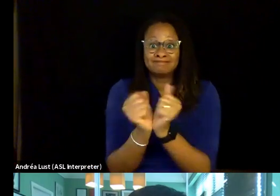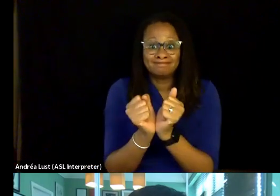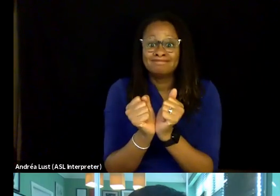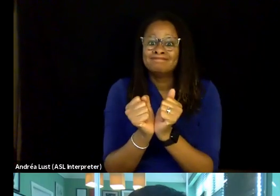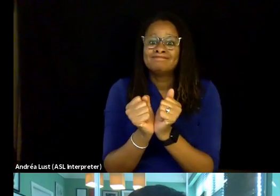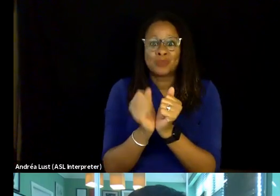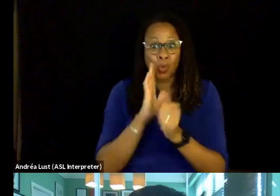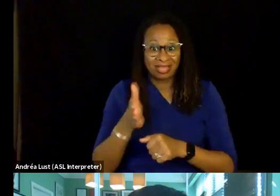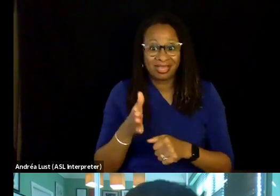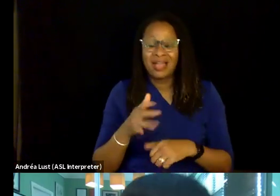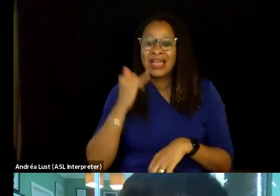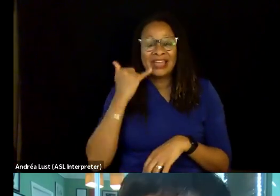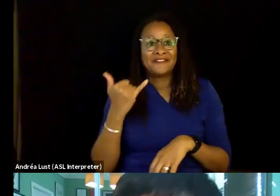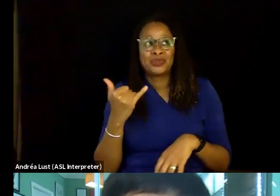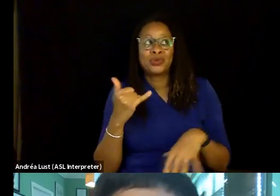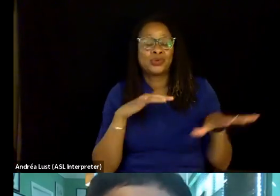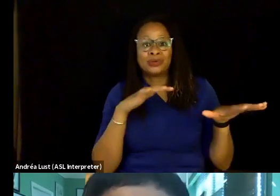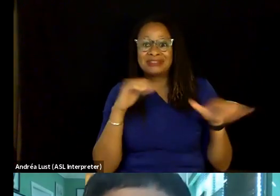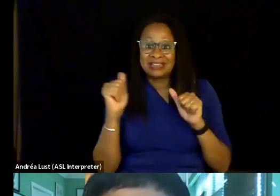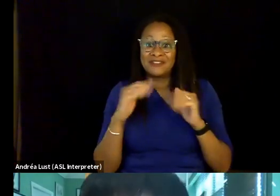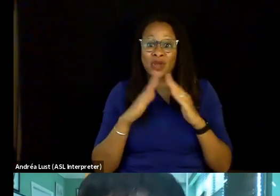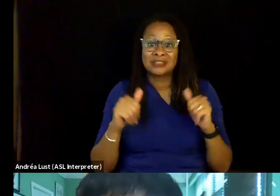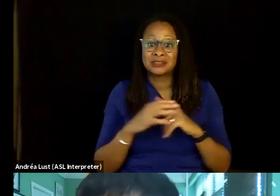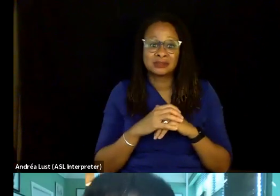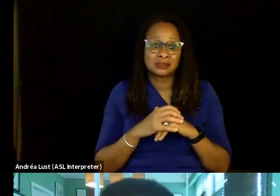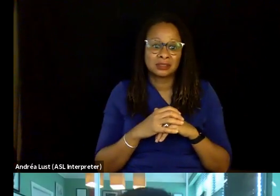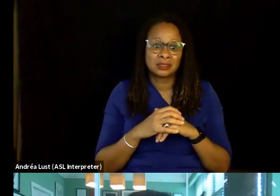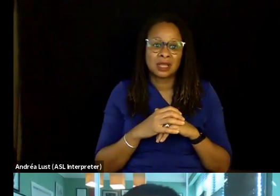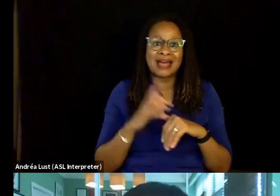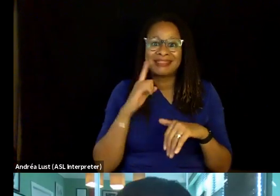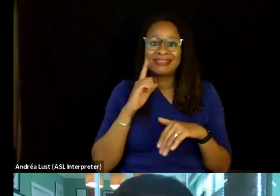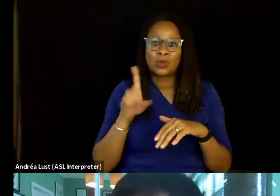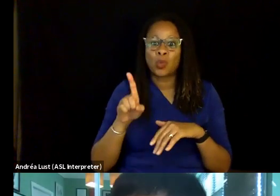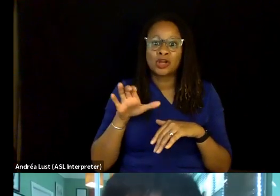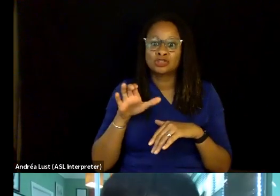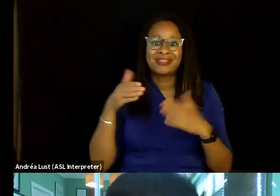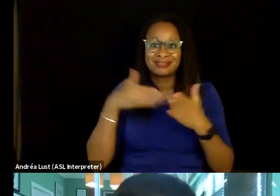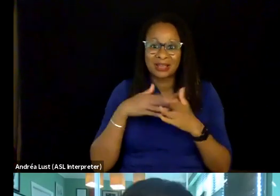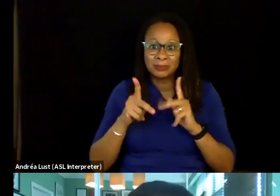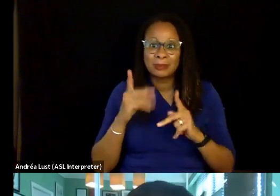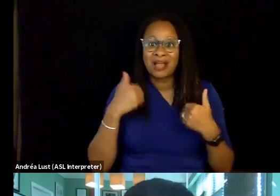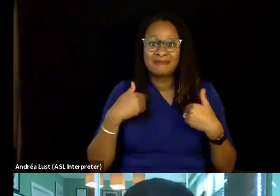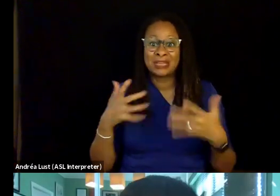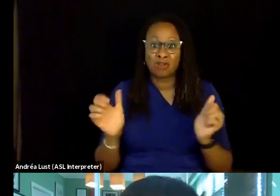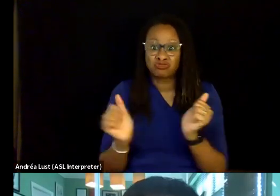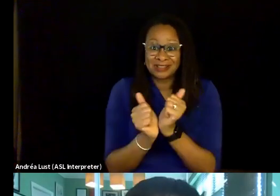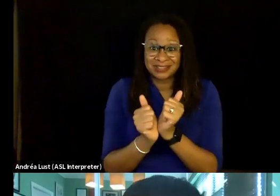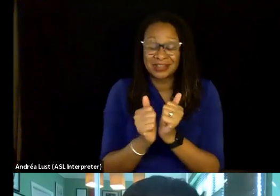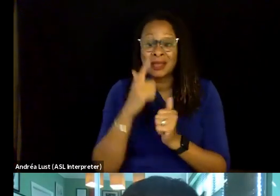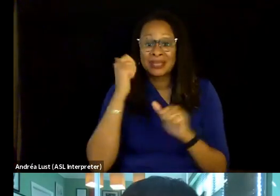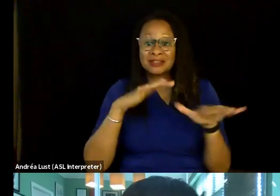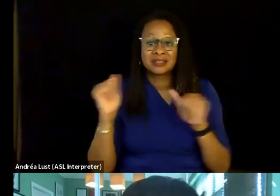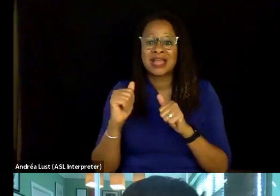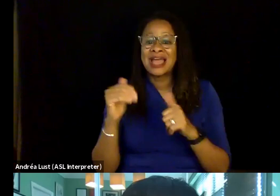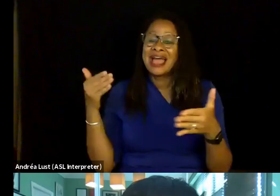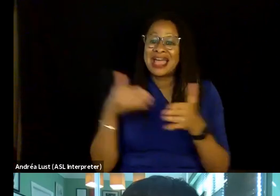strict lockdown. There was an 100,000 have been arrested. Sorry, didn't mean to interrupt for a moment. There was an anti-terror bill